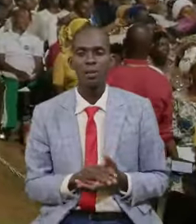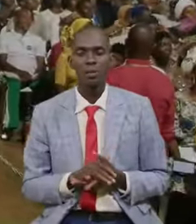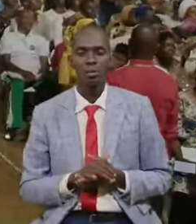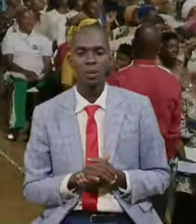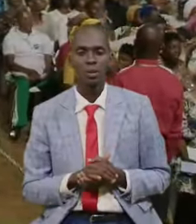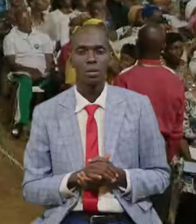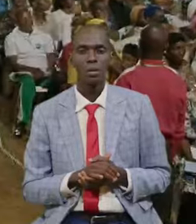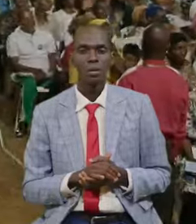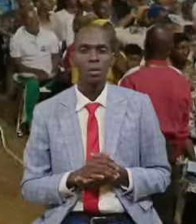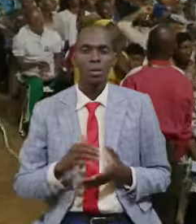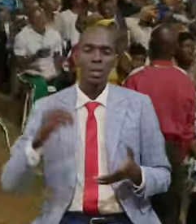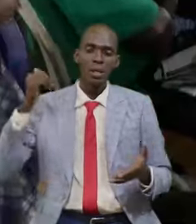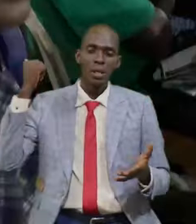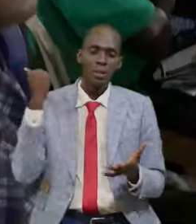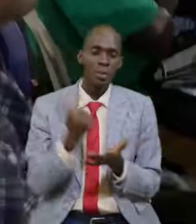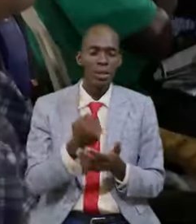Amen for me.